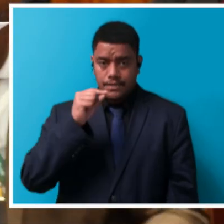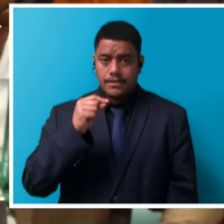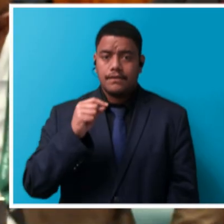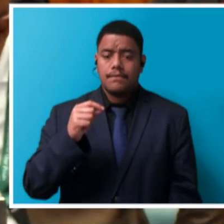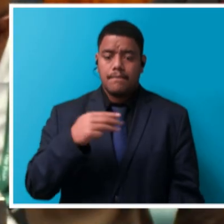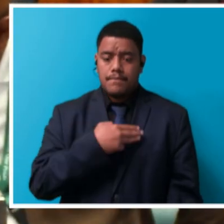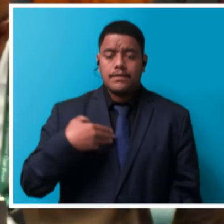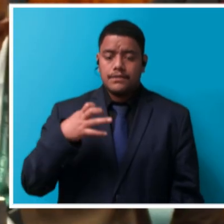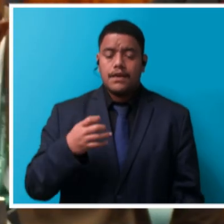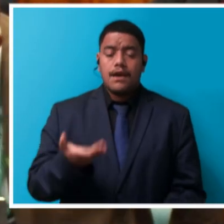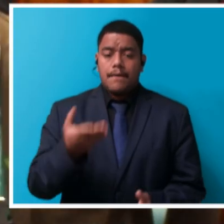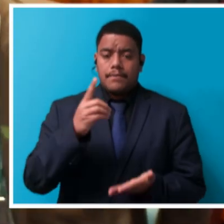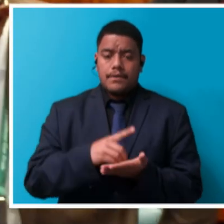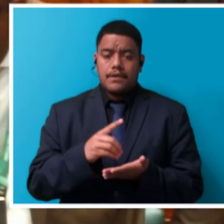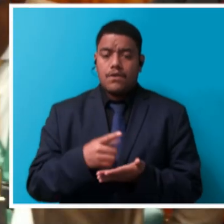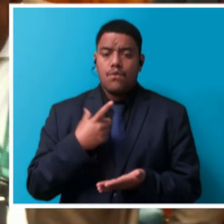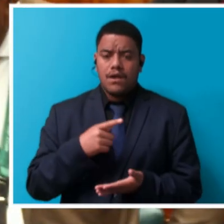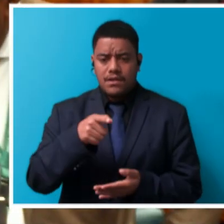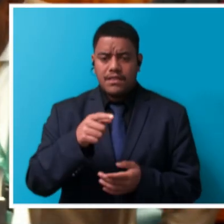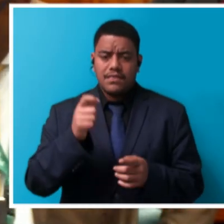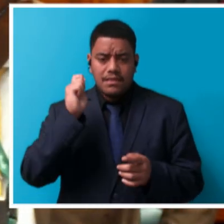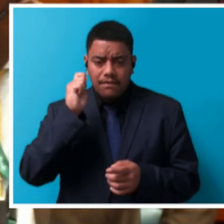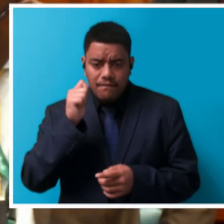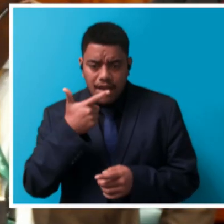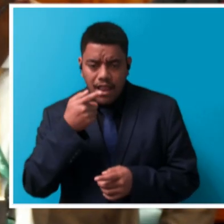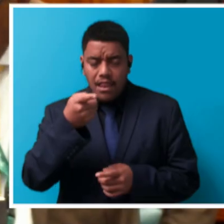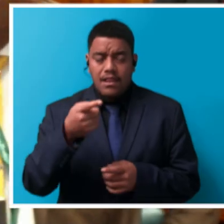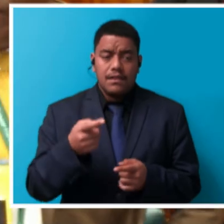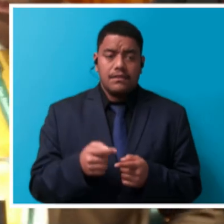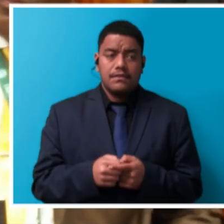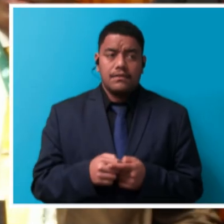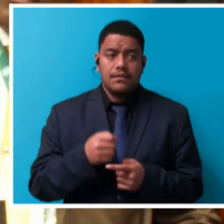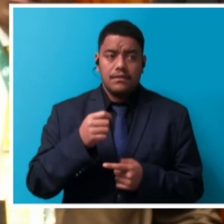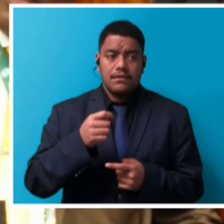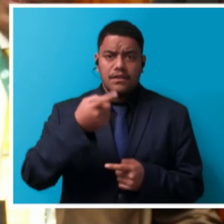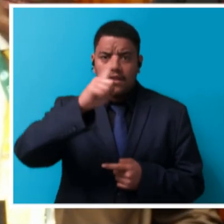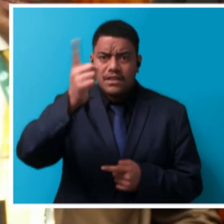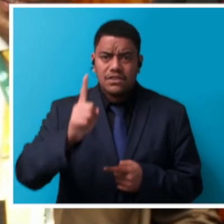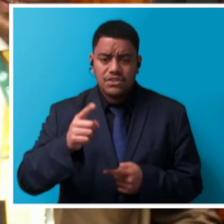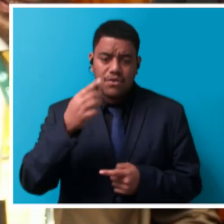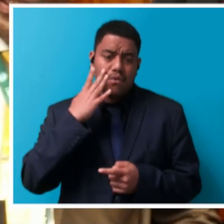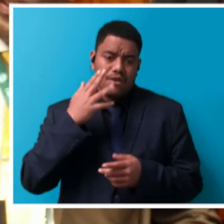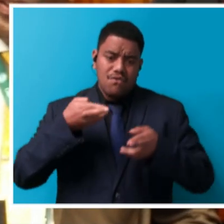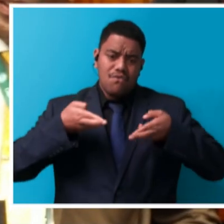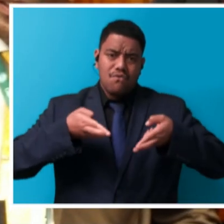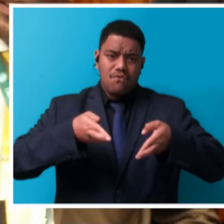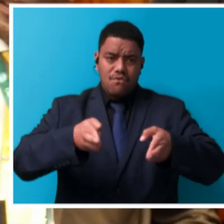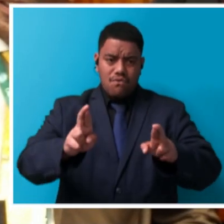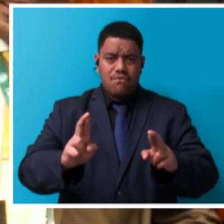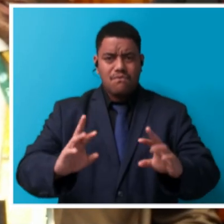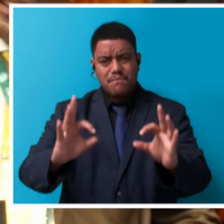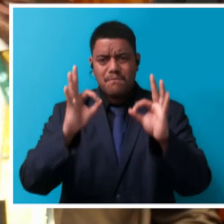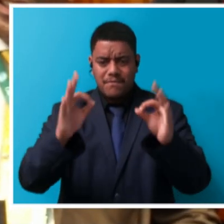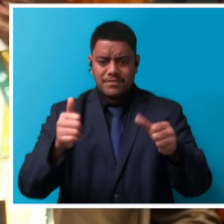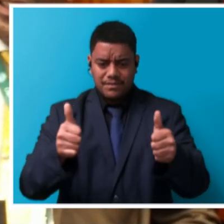Parliament on why certain entities like TFL and OF are allowed to dig up perfectly good roads to carry out